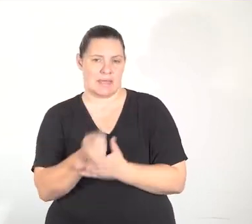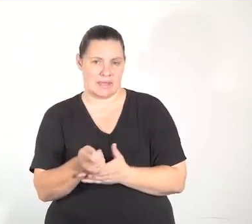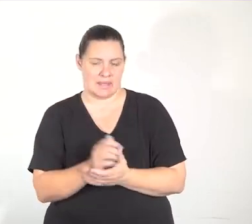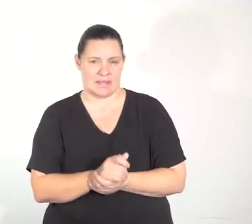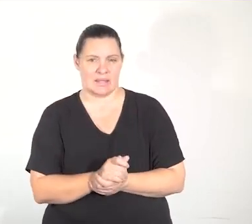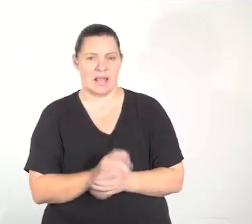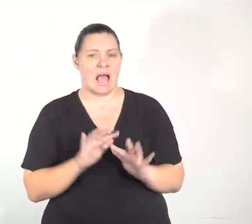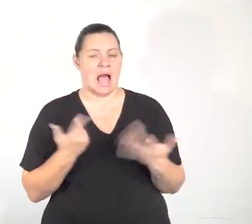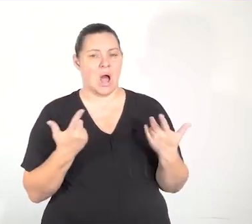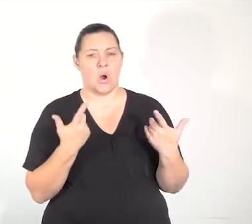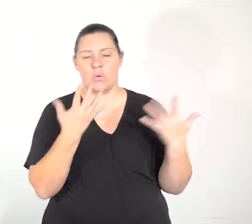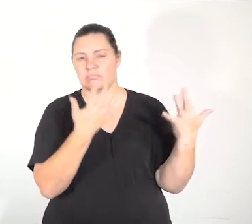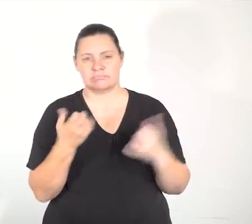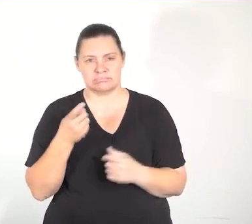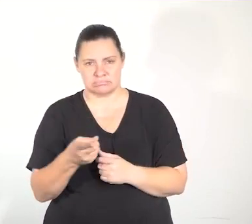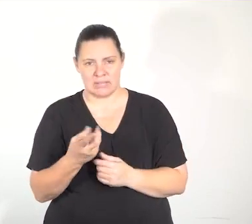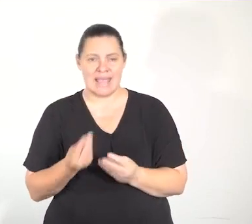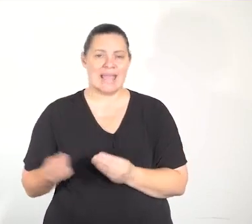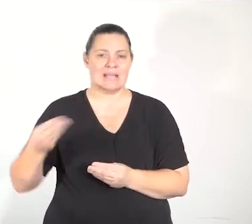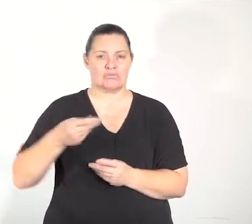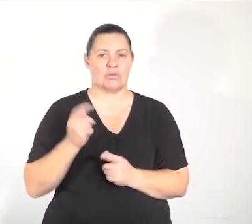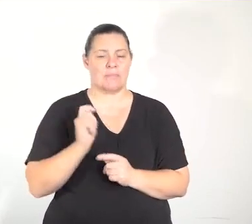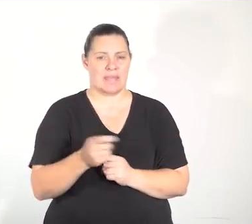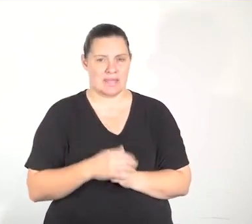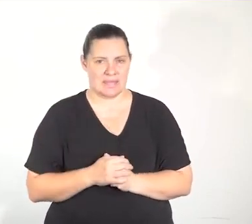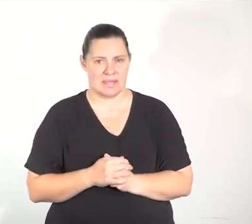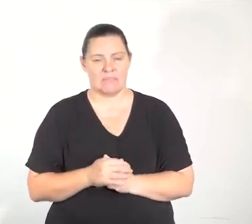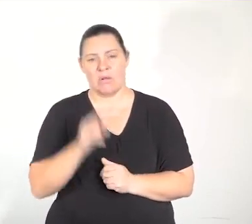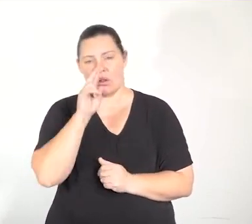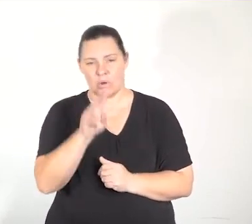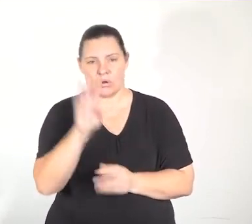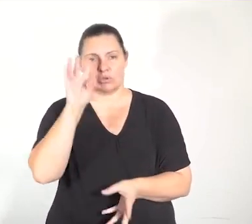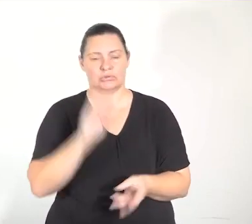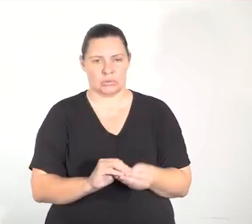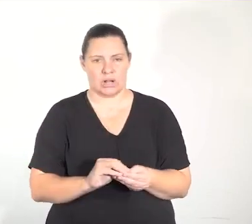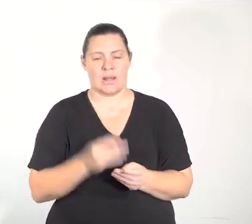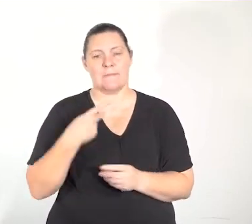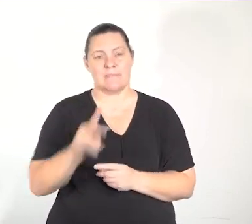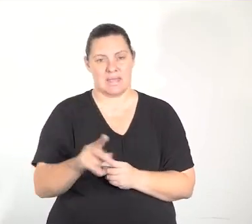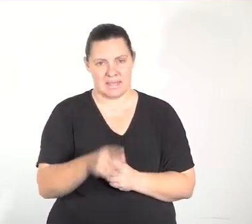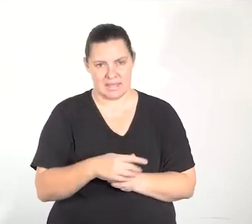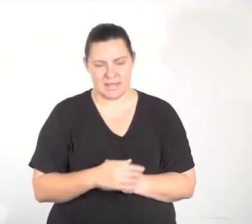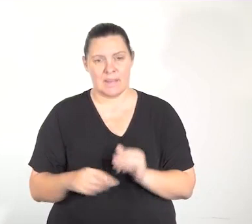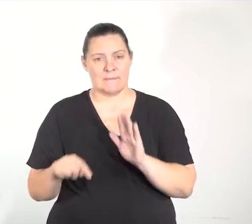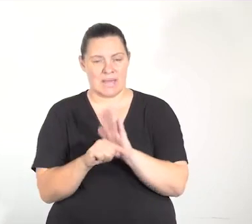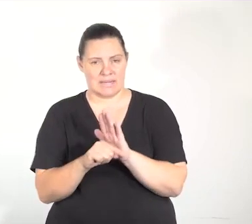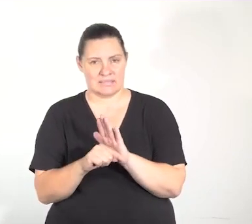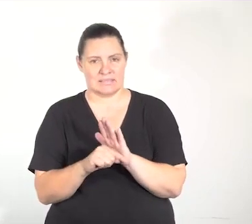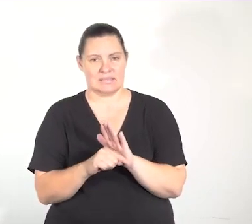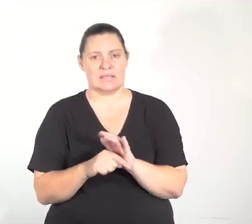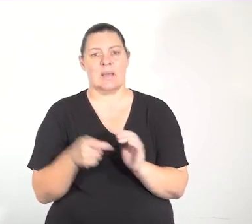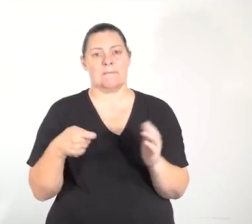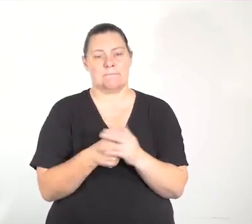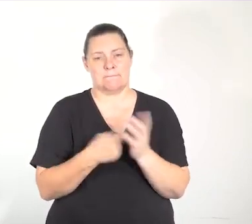paid. So how do we calculate what interest she paid? We are going to look at the total repayments minus